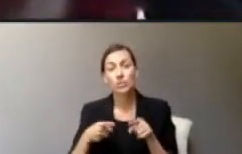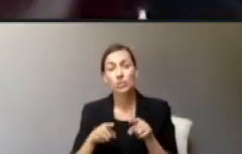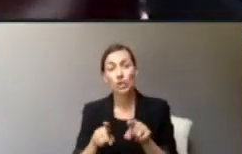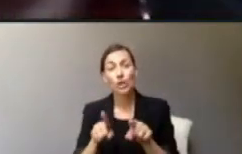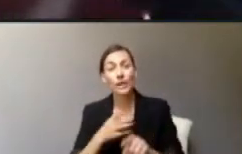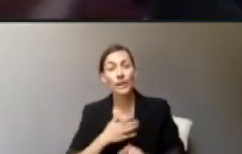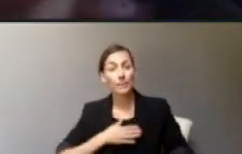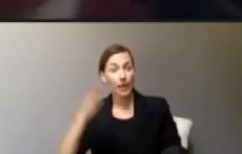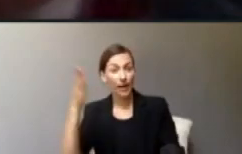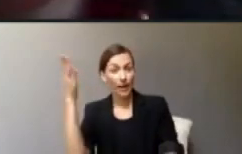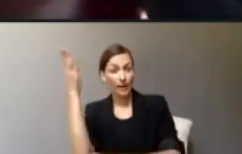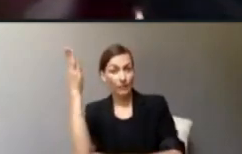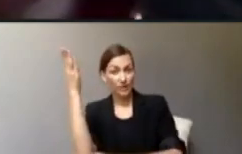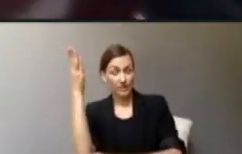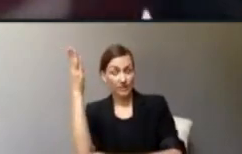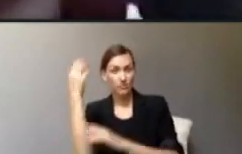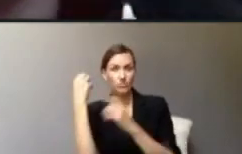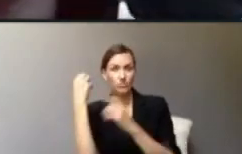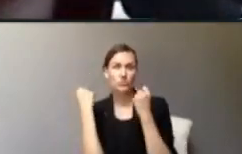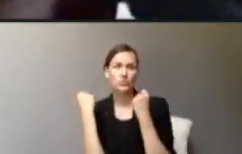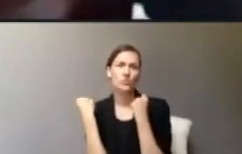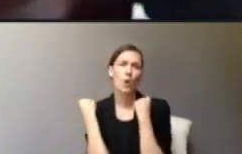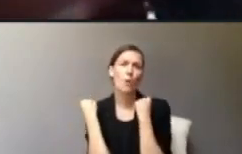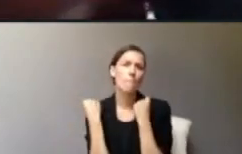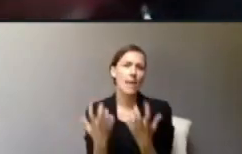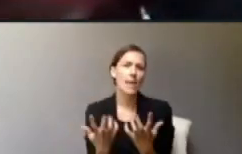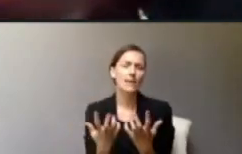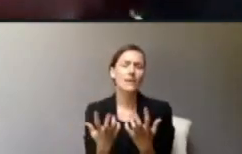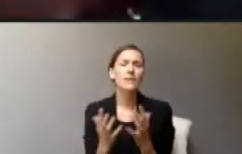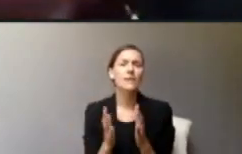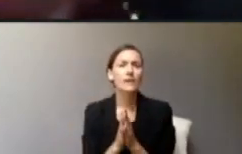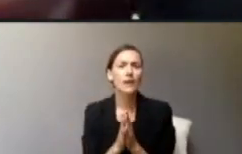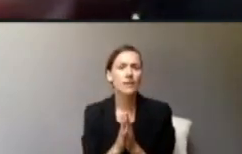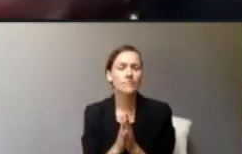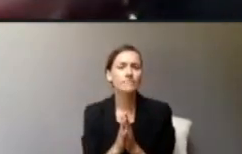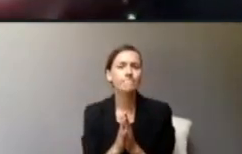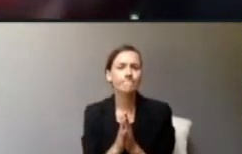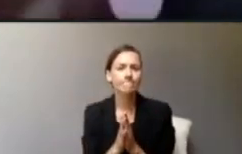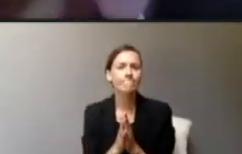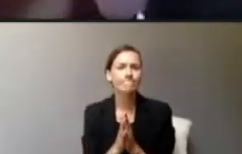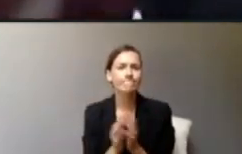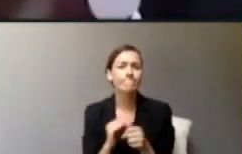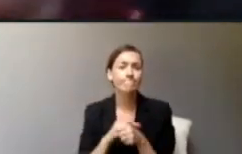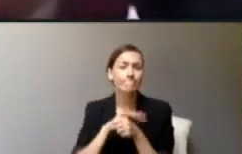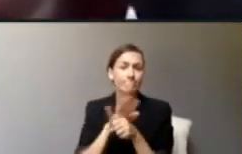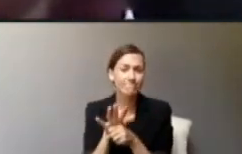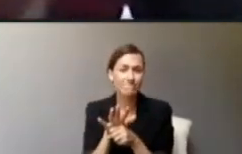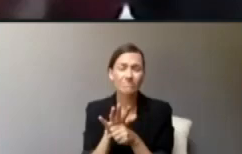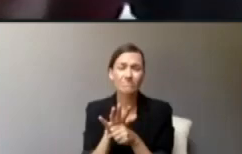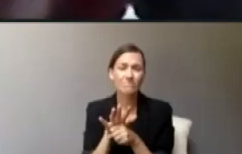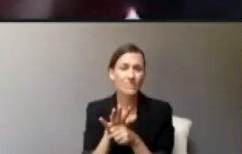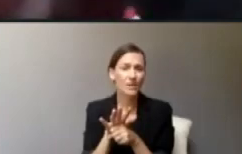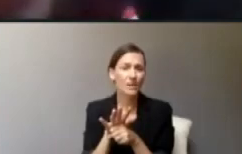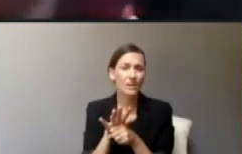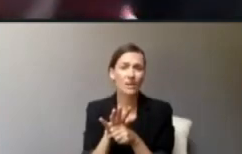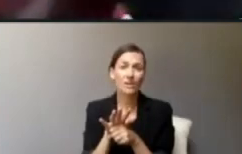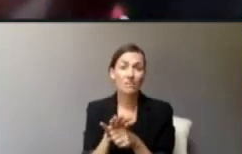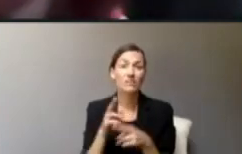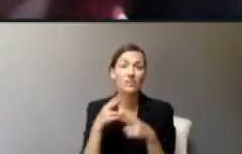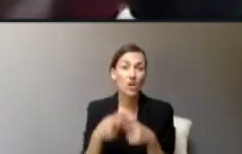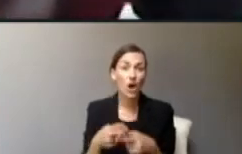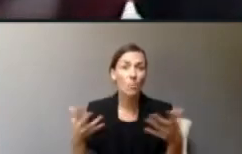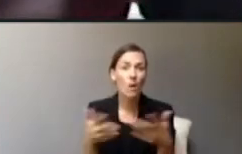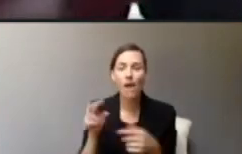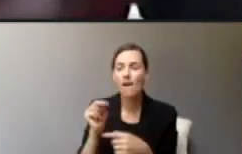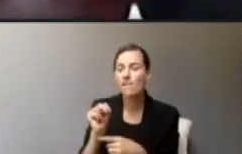you know, there's so many, you know, we're dealing here in this pandemic. It's literally called novel coronavirus,